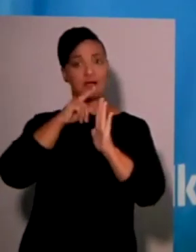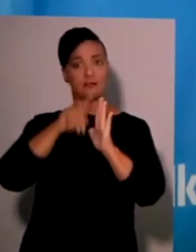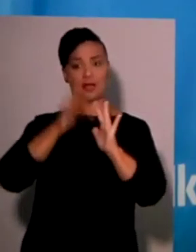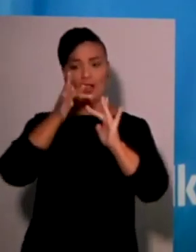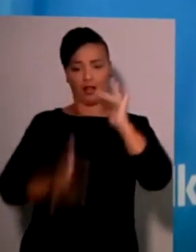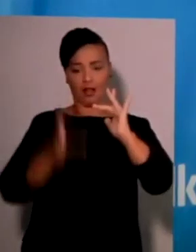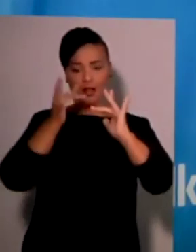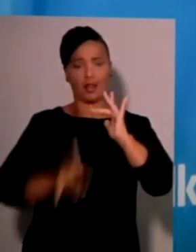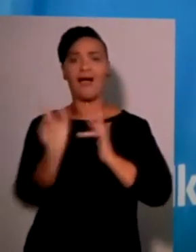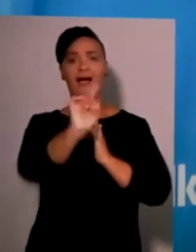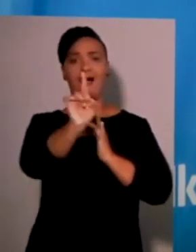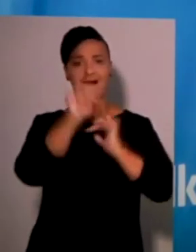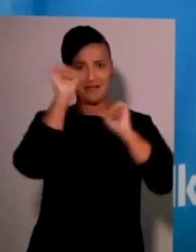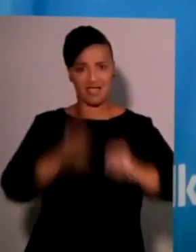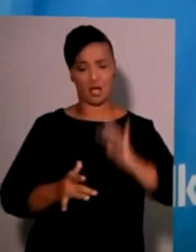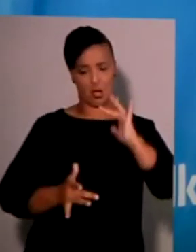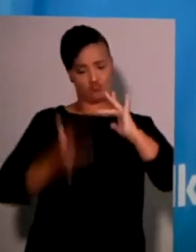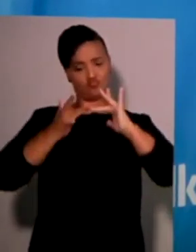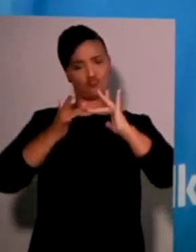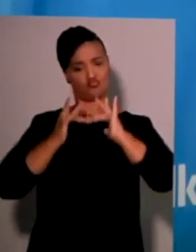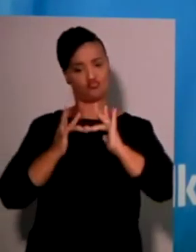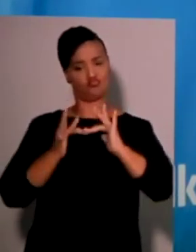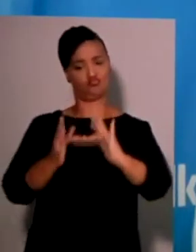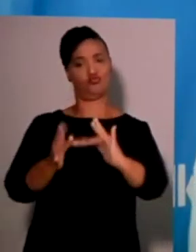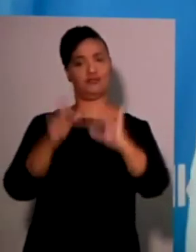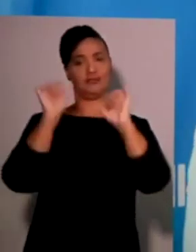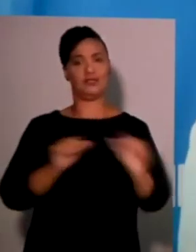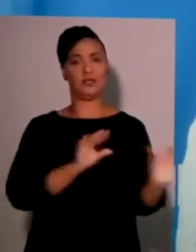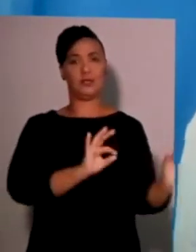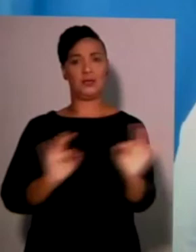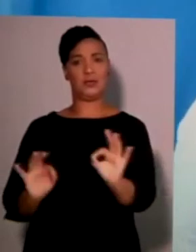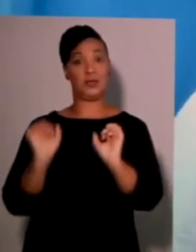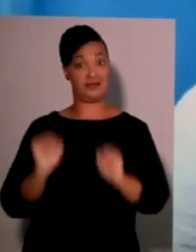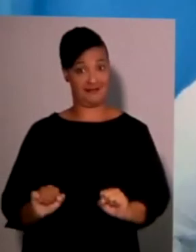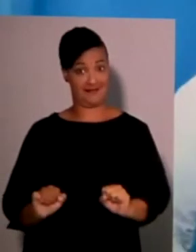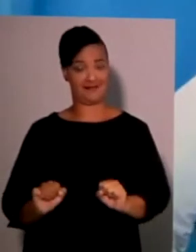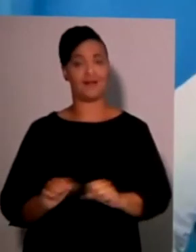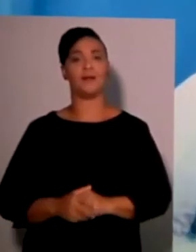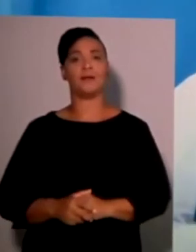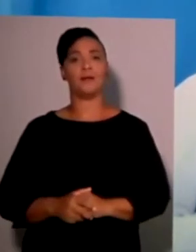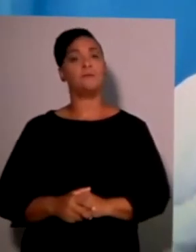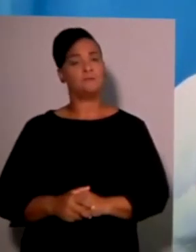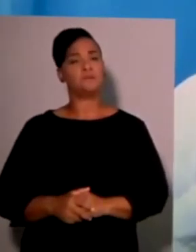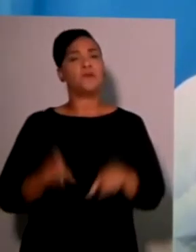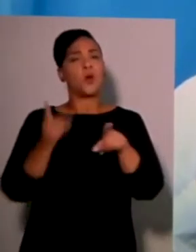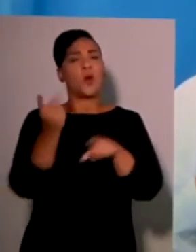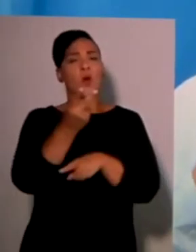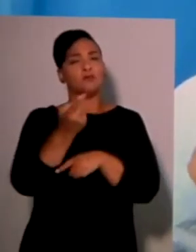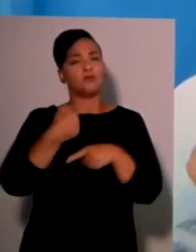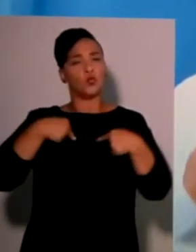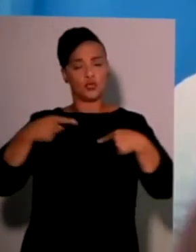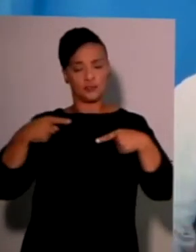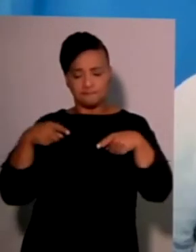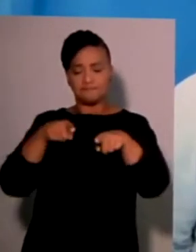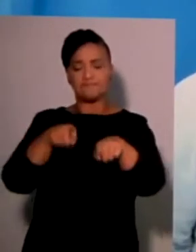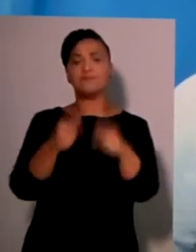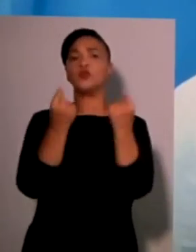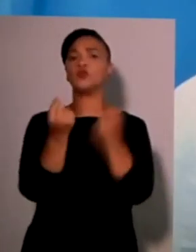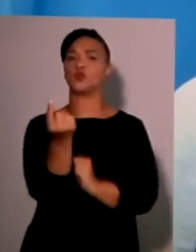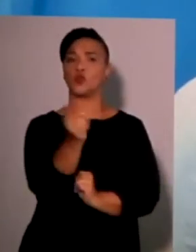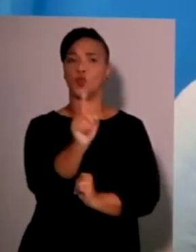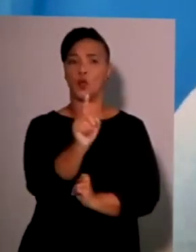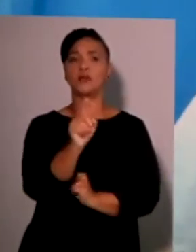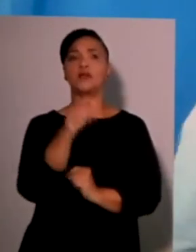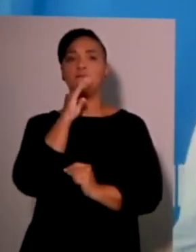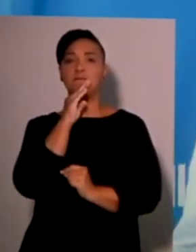high-speed broadband effectively and efficiently. In parallel, we also deployed the temporary